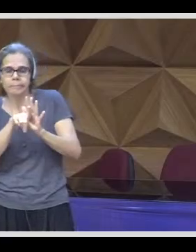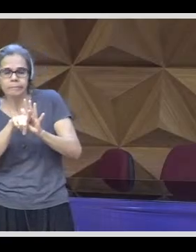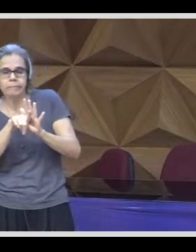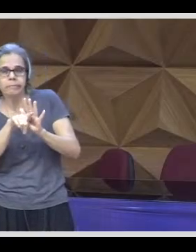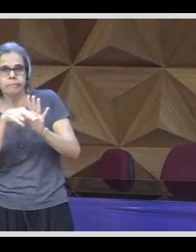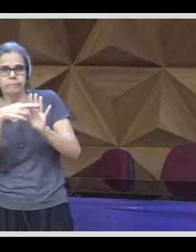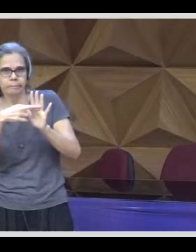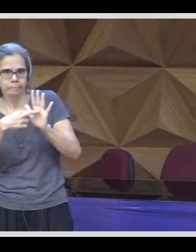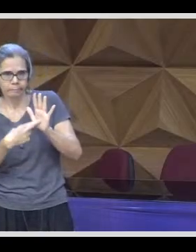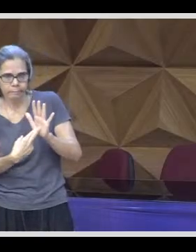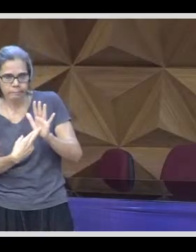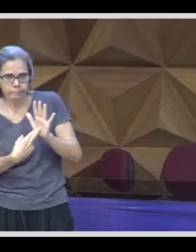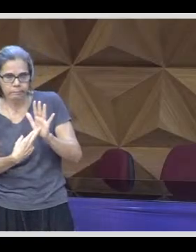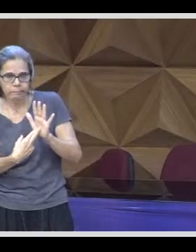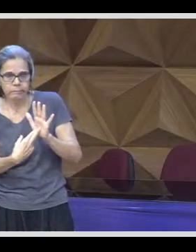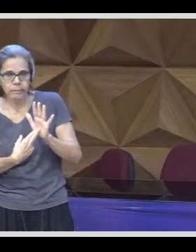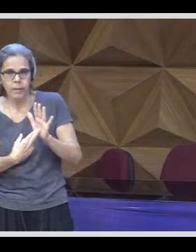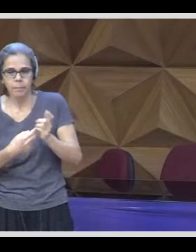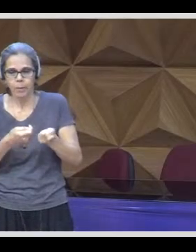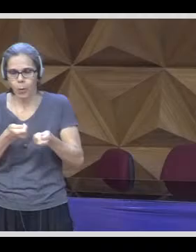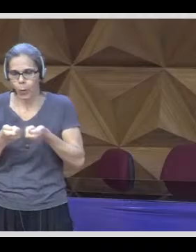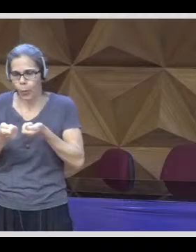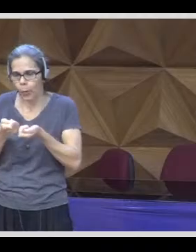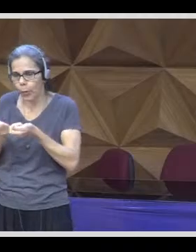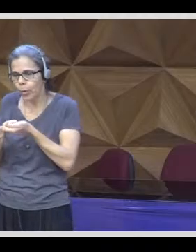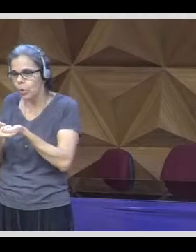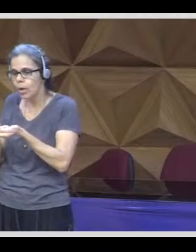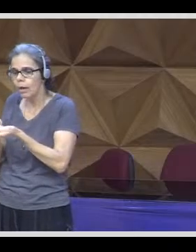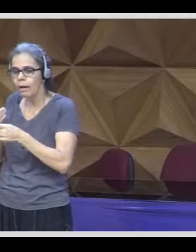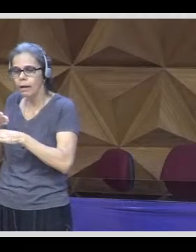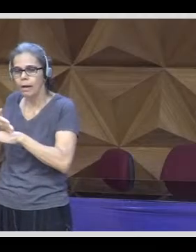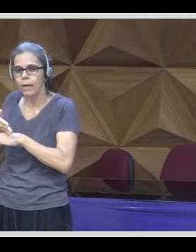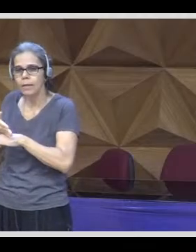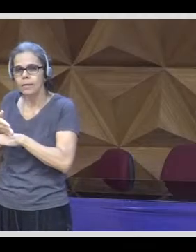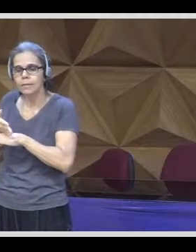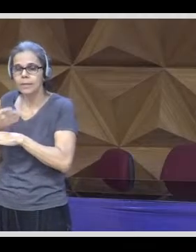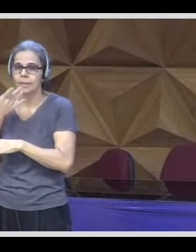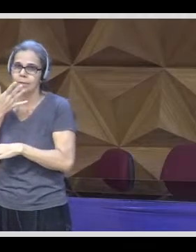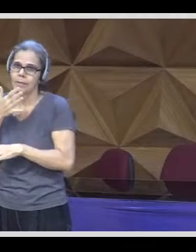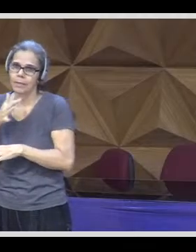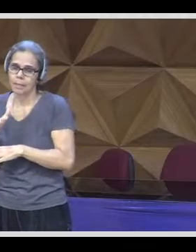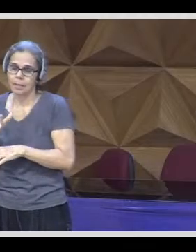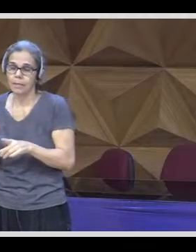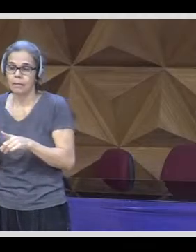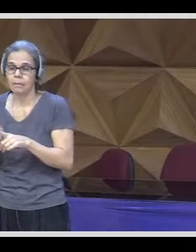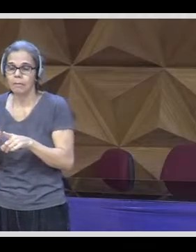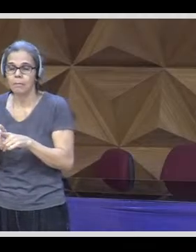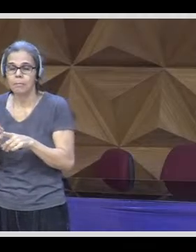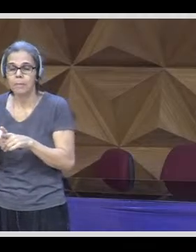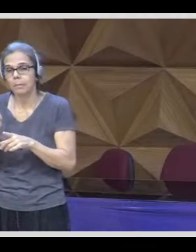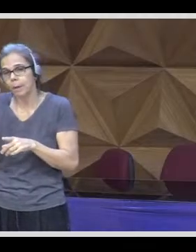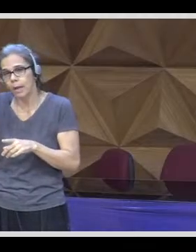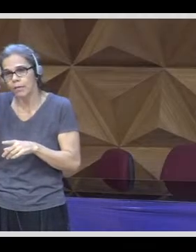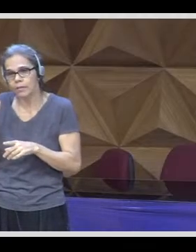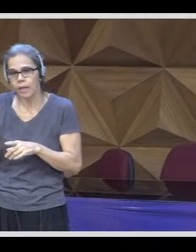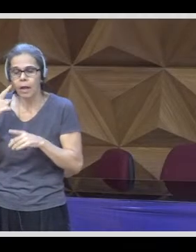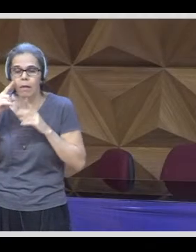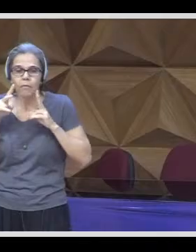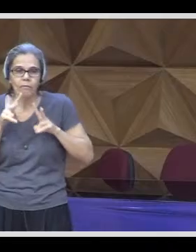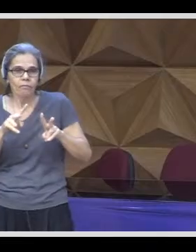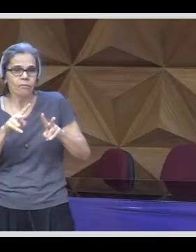to control the access of kids to propaganda. So this is just an example of a screen of